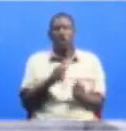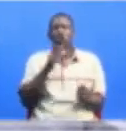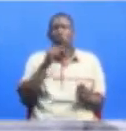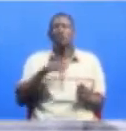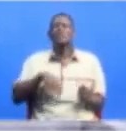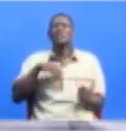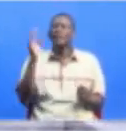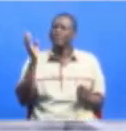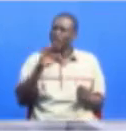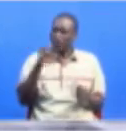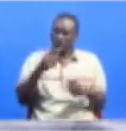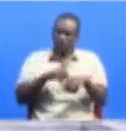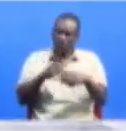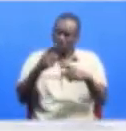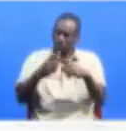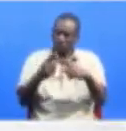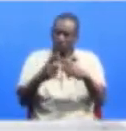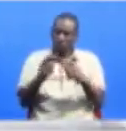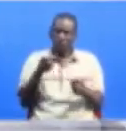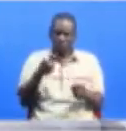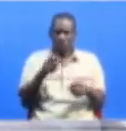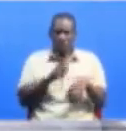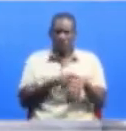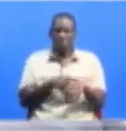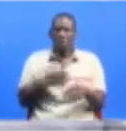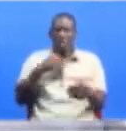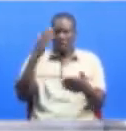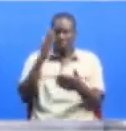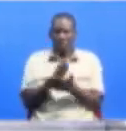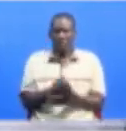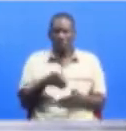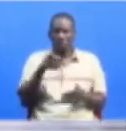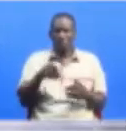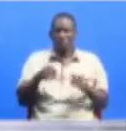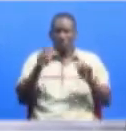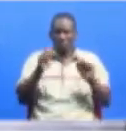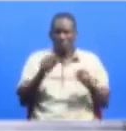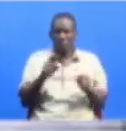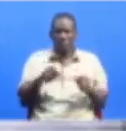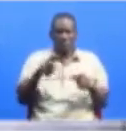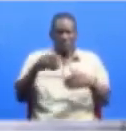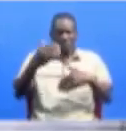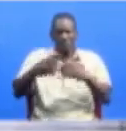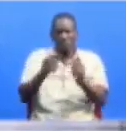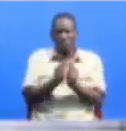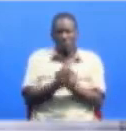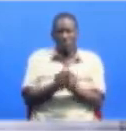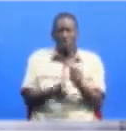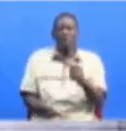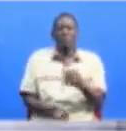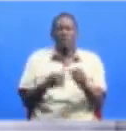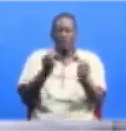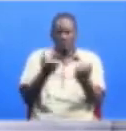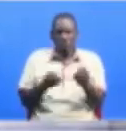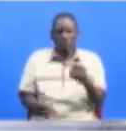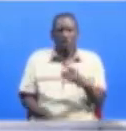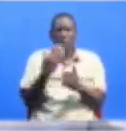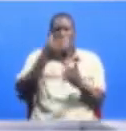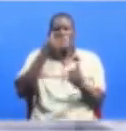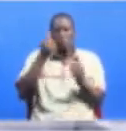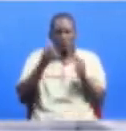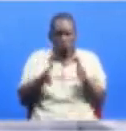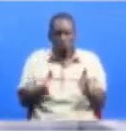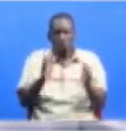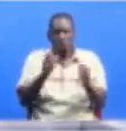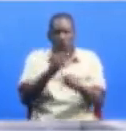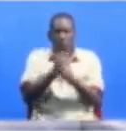10 boys during this circumcision, right? I believe it will culminate into coming up with best ways